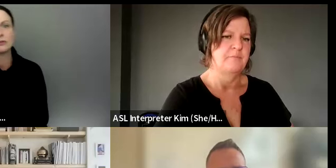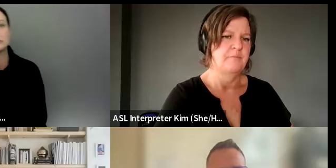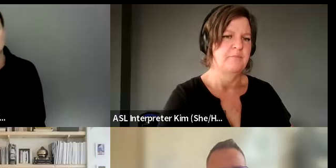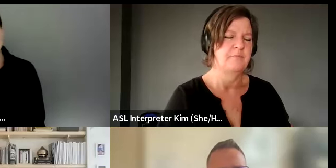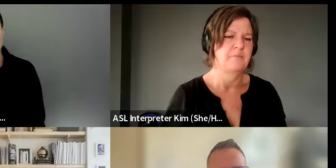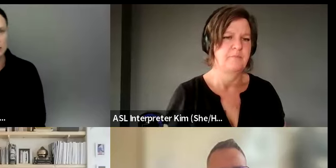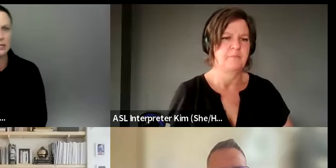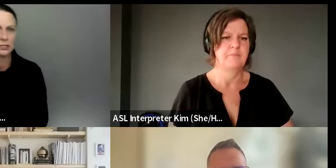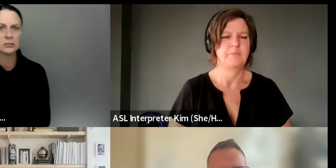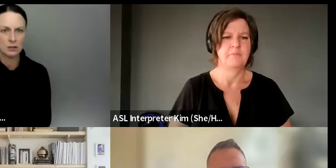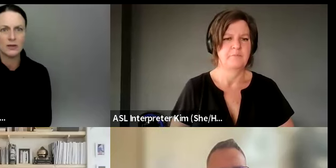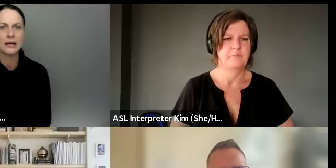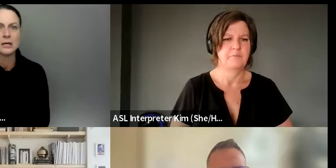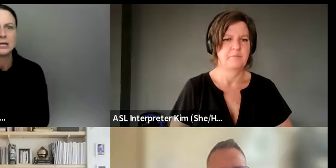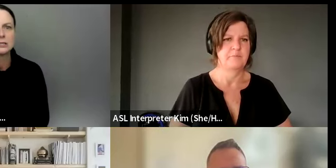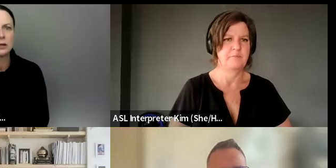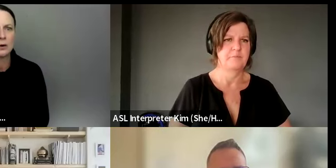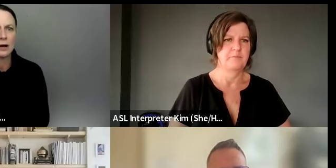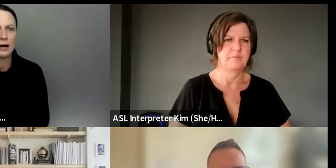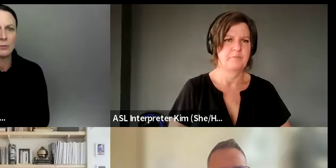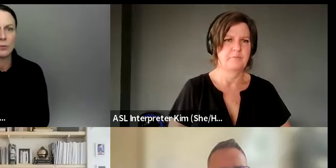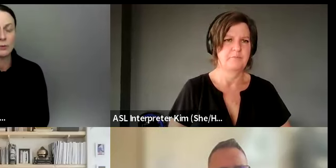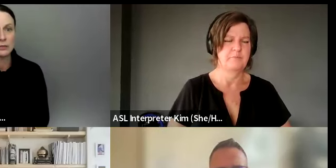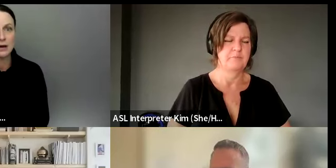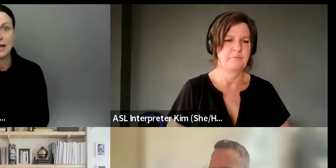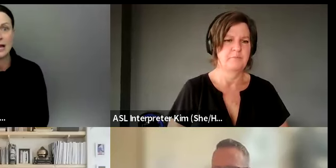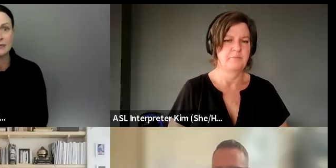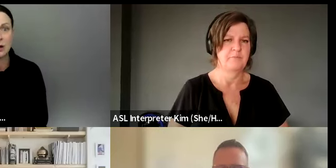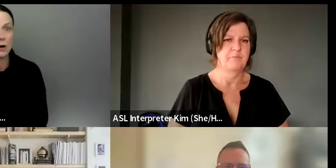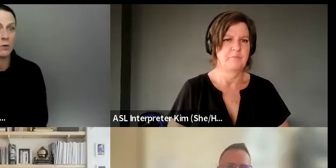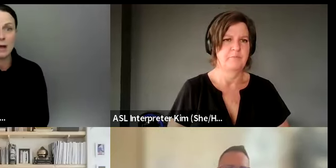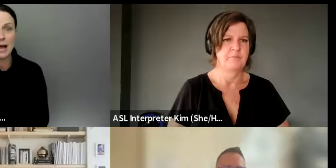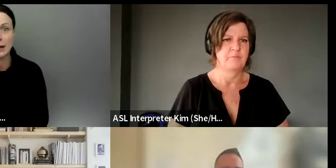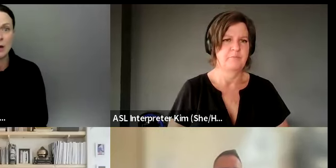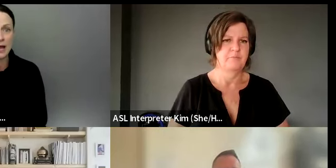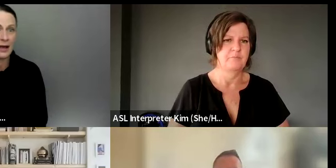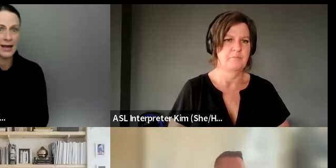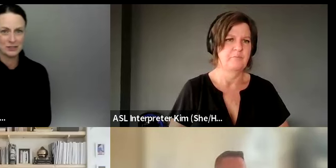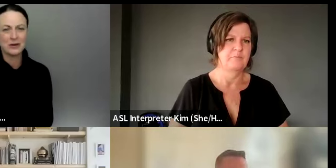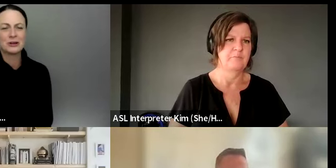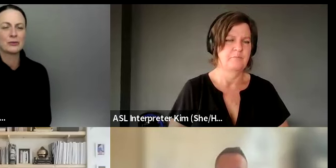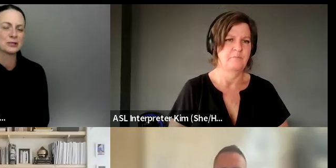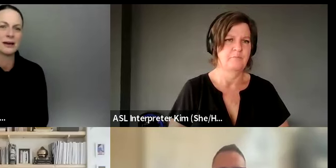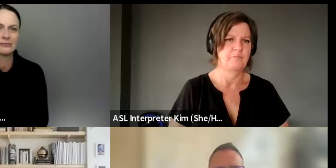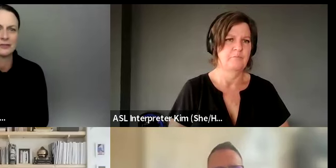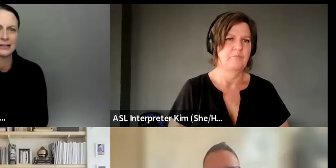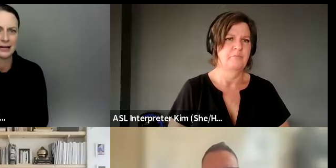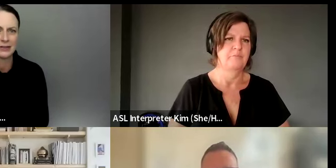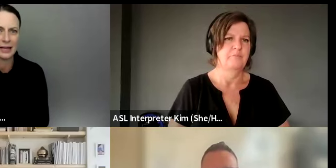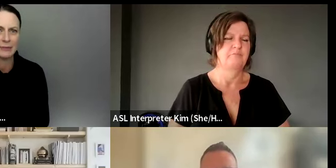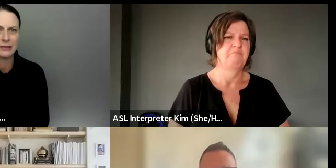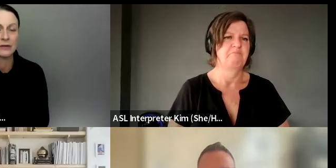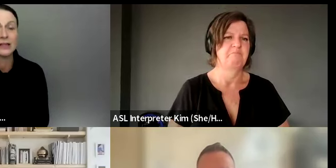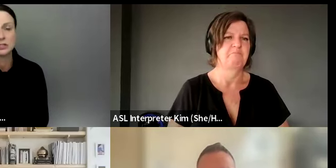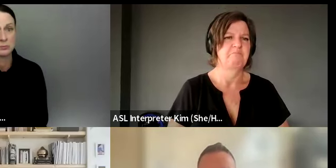their stuff and make their presentations and all of that. So, there was a lot of, hey, I have to go. Oh, I'm back. Oh, hey, I have to go. You know, there was a lot of that kind of